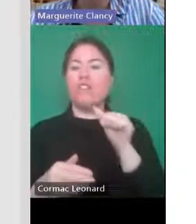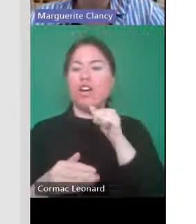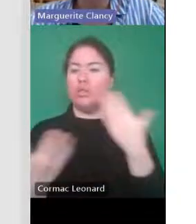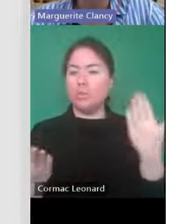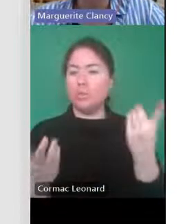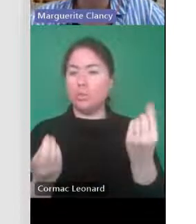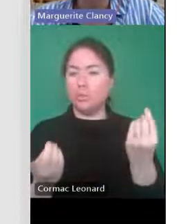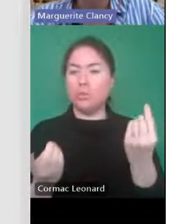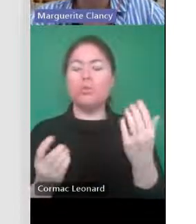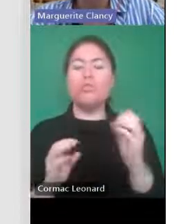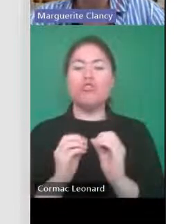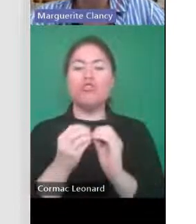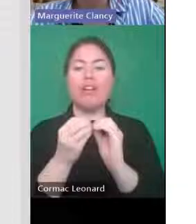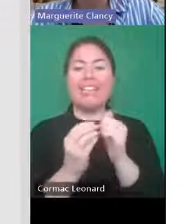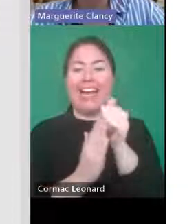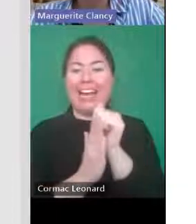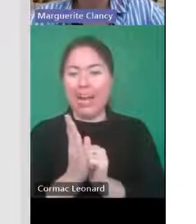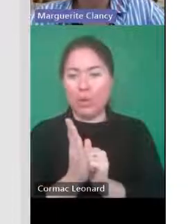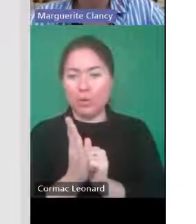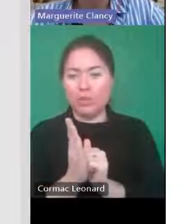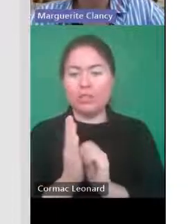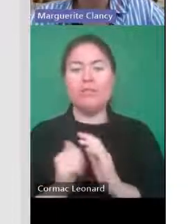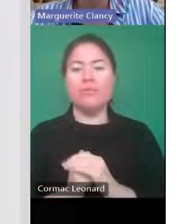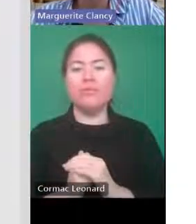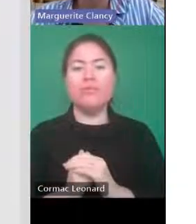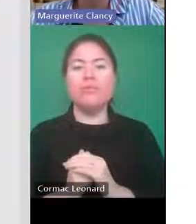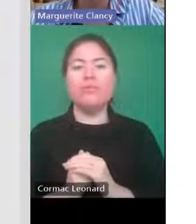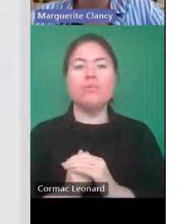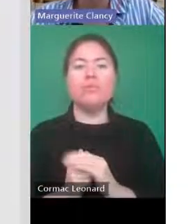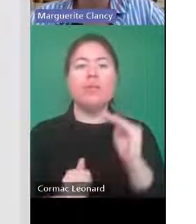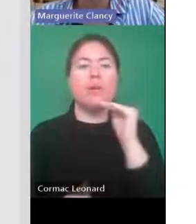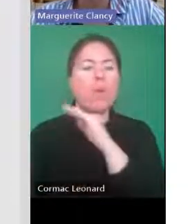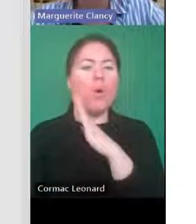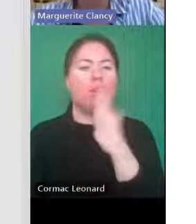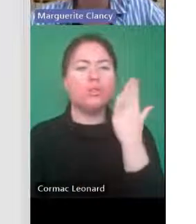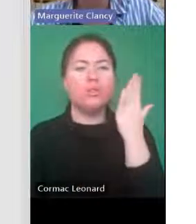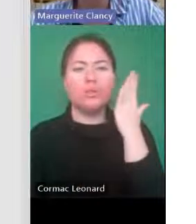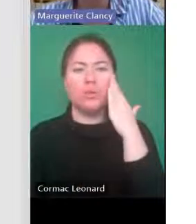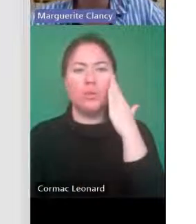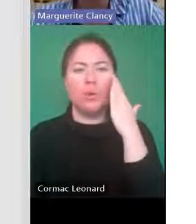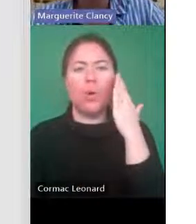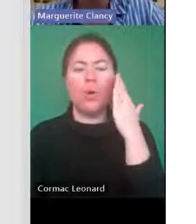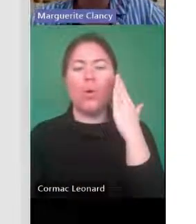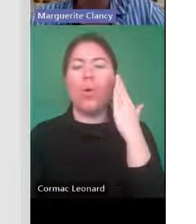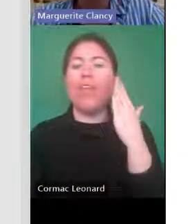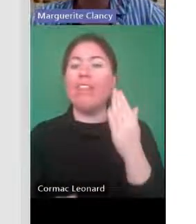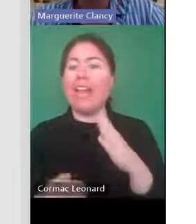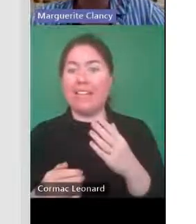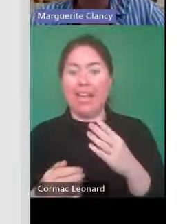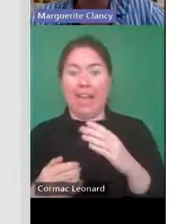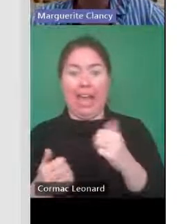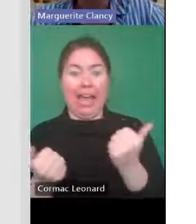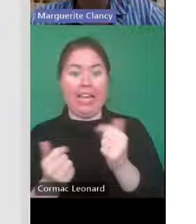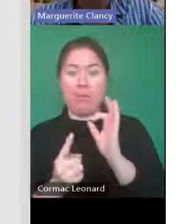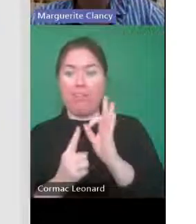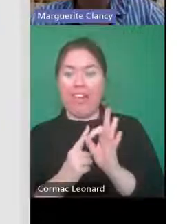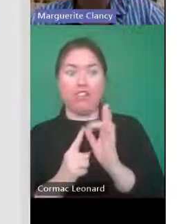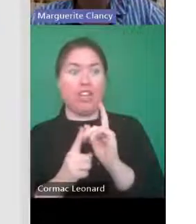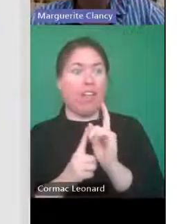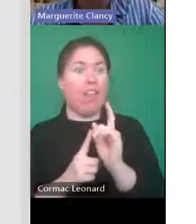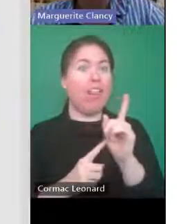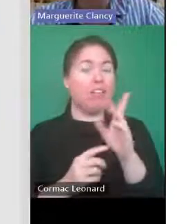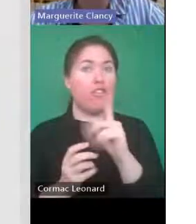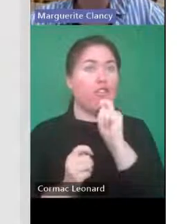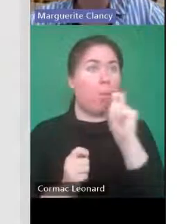a portal account. Important to note, professionals who are reporting concerns, they need to use their work email and